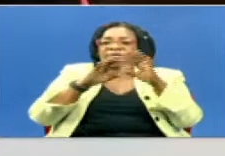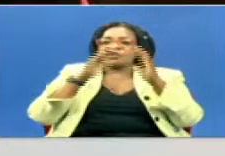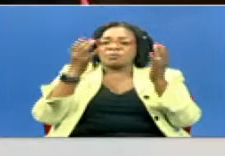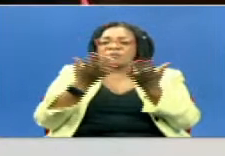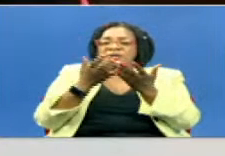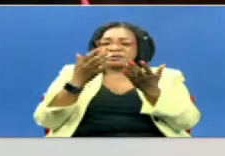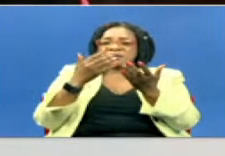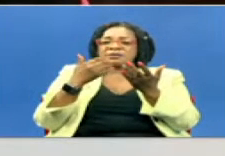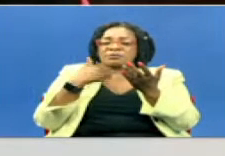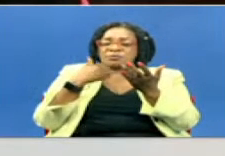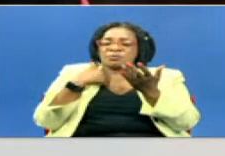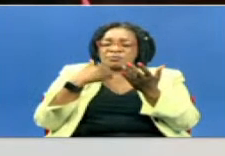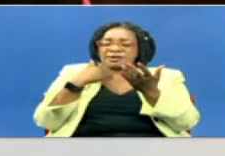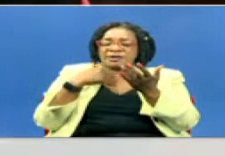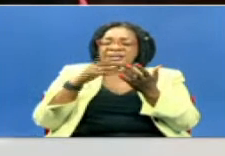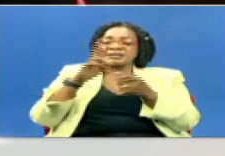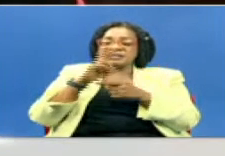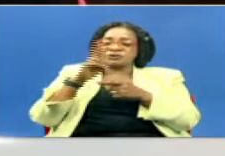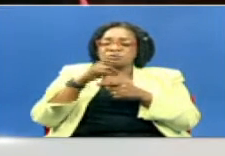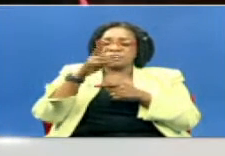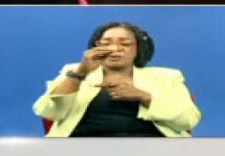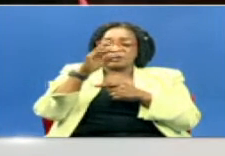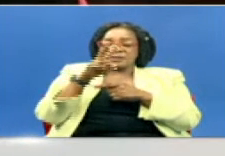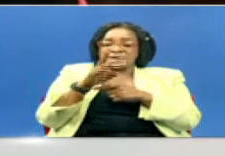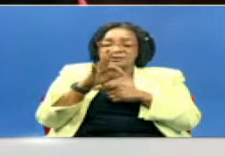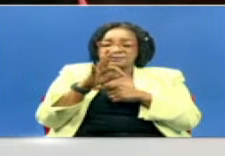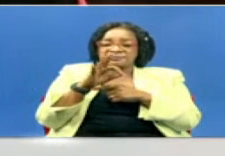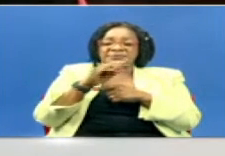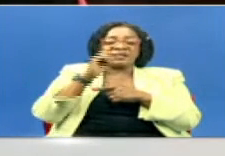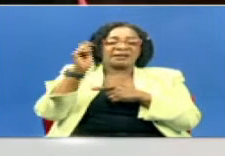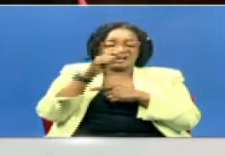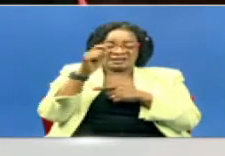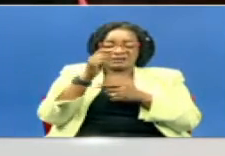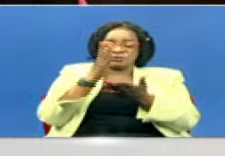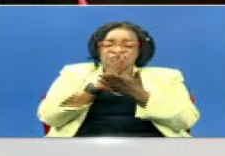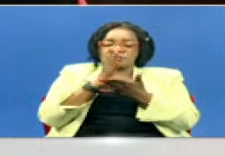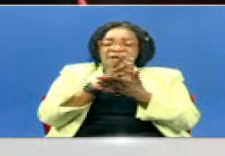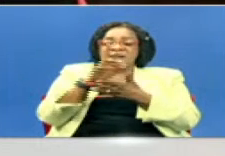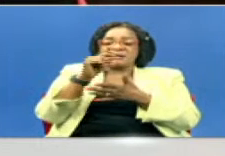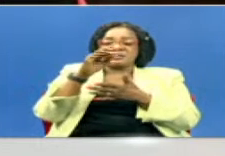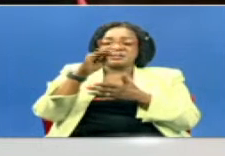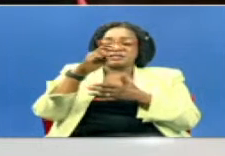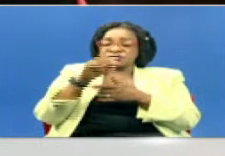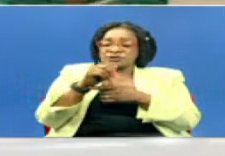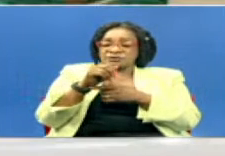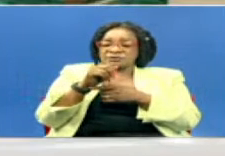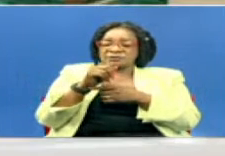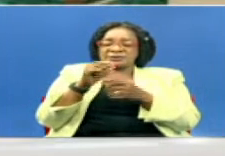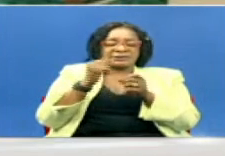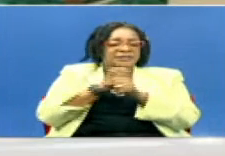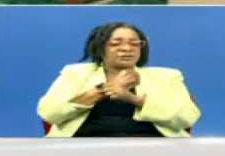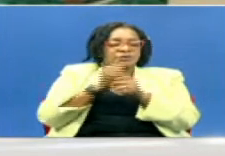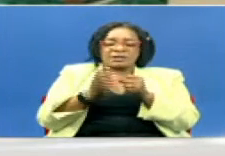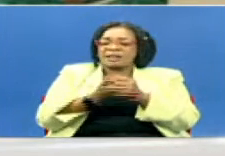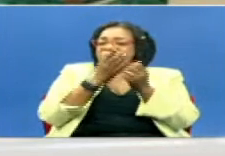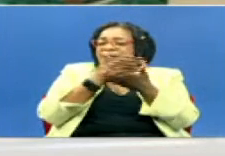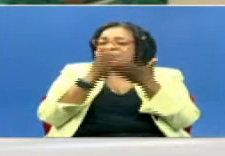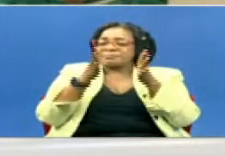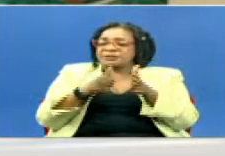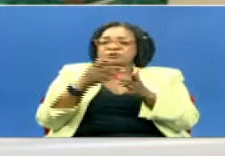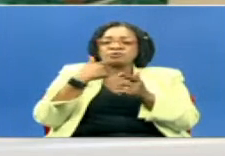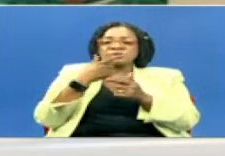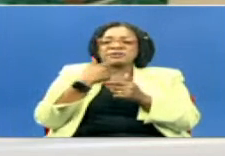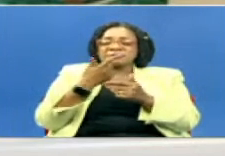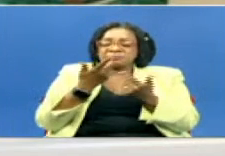We're going to recession in 2023. I think Kenya is already in a recession. And it doesn't help anybody to say,